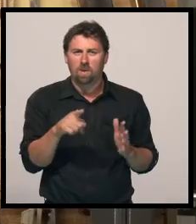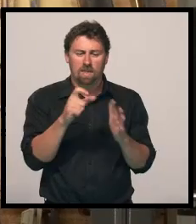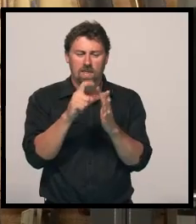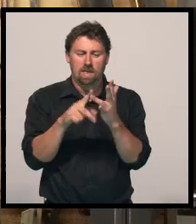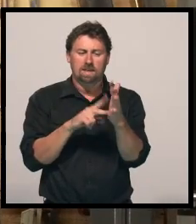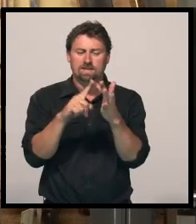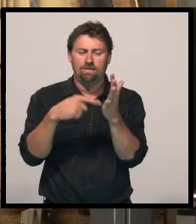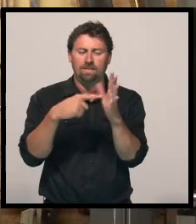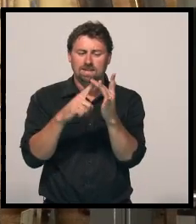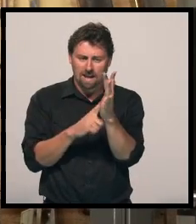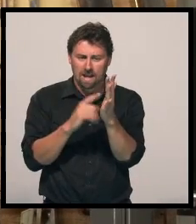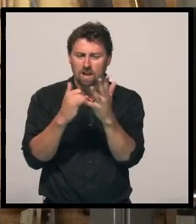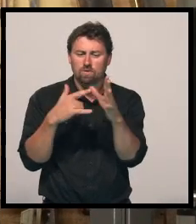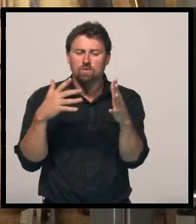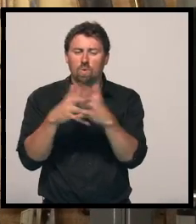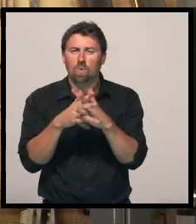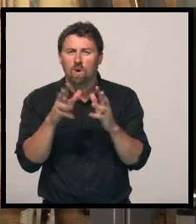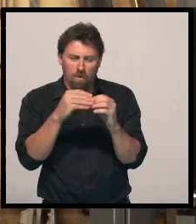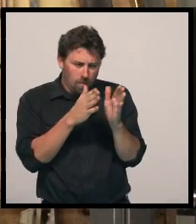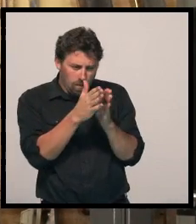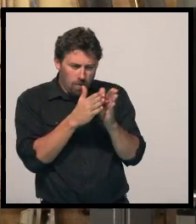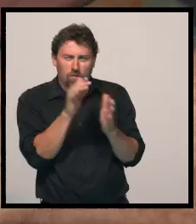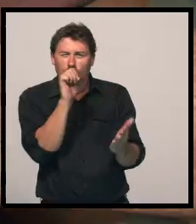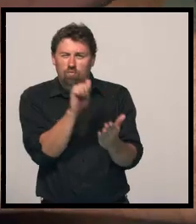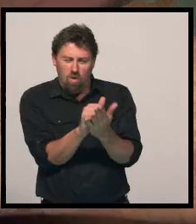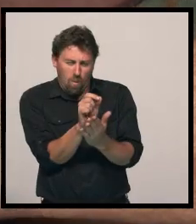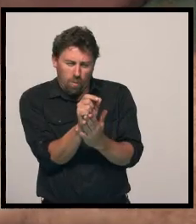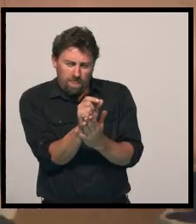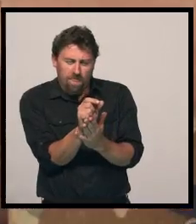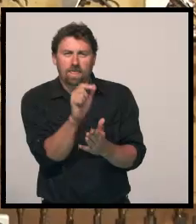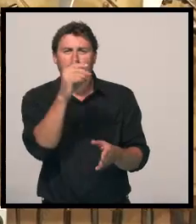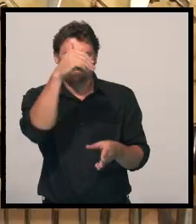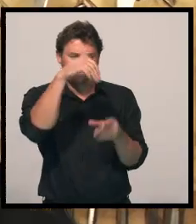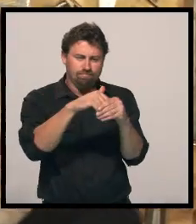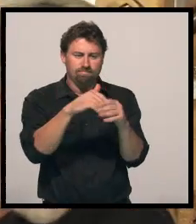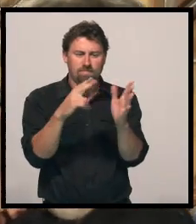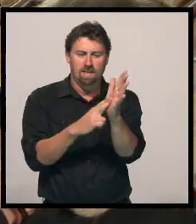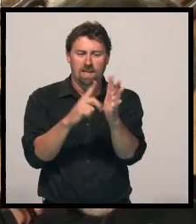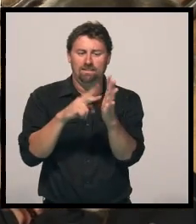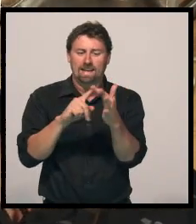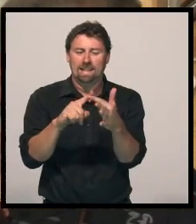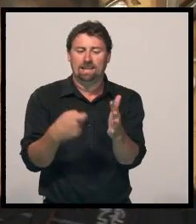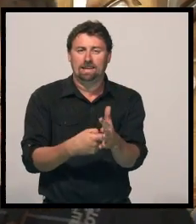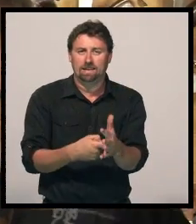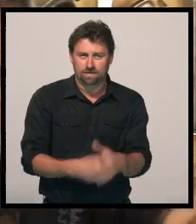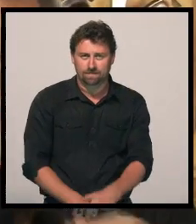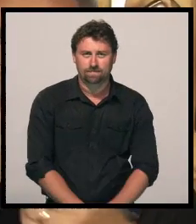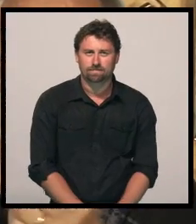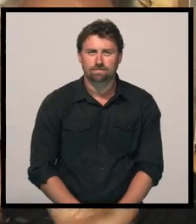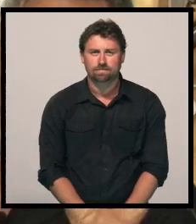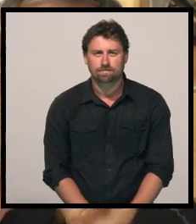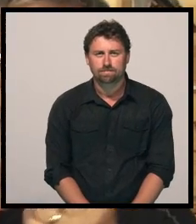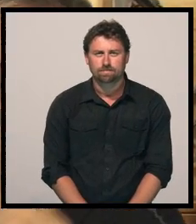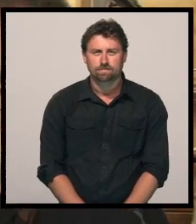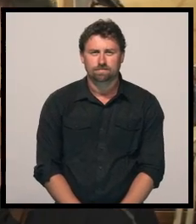that'll give me just the right width I need for the veneer to go in. So let's pop a couple in. Get